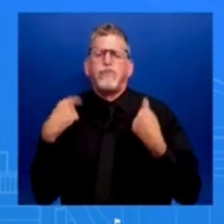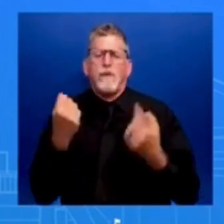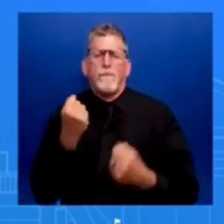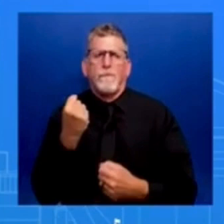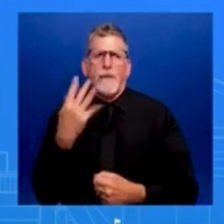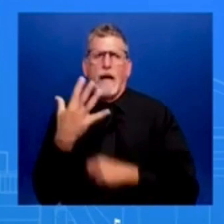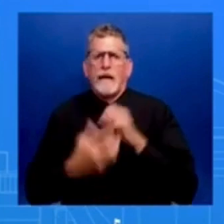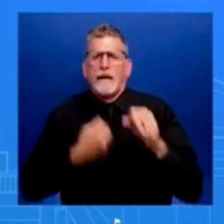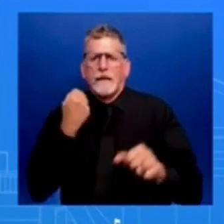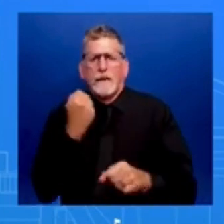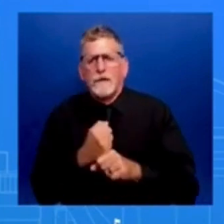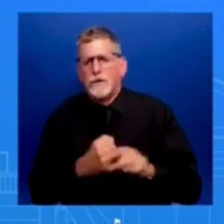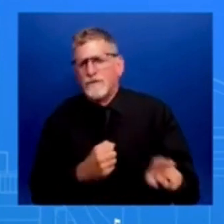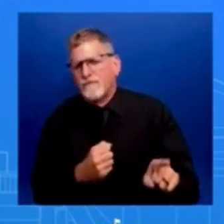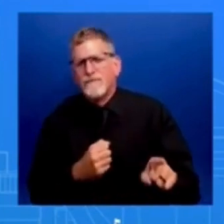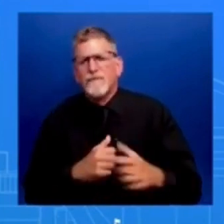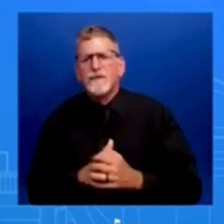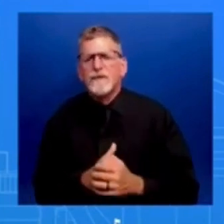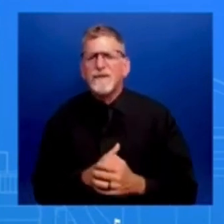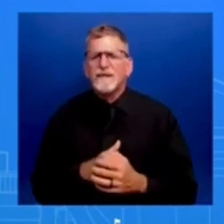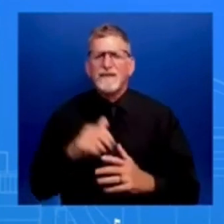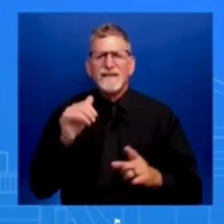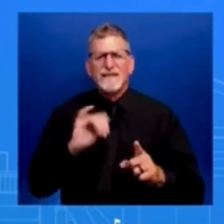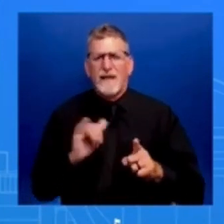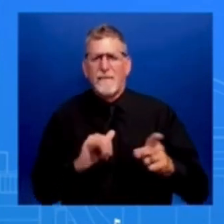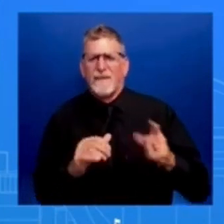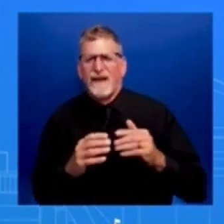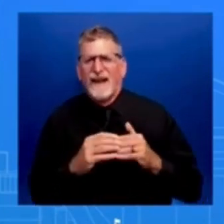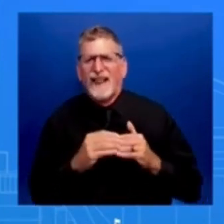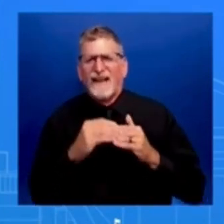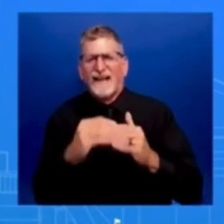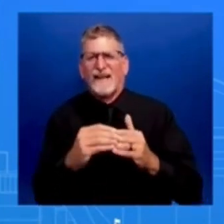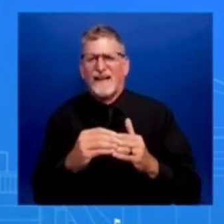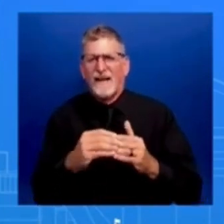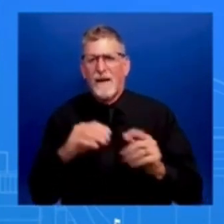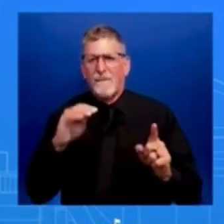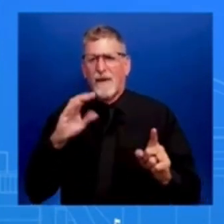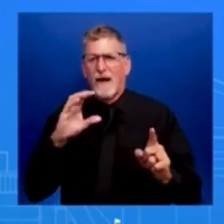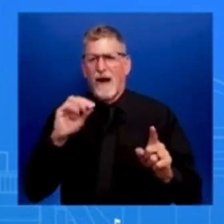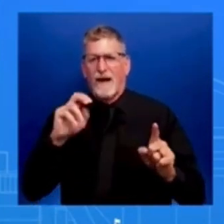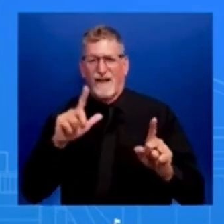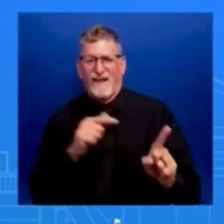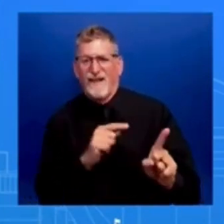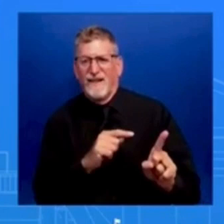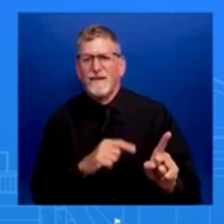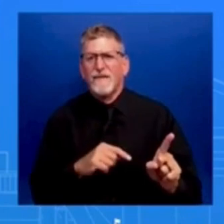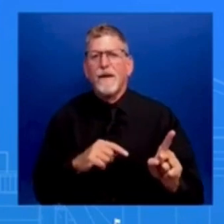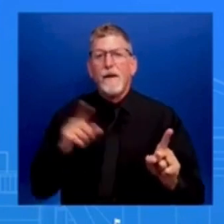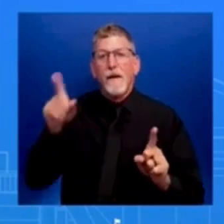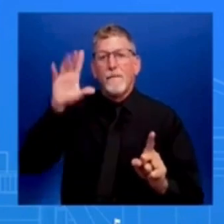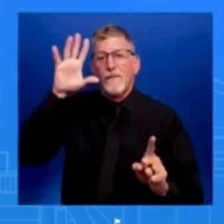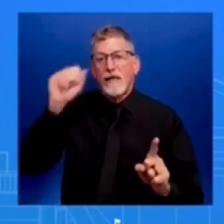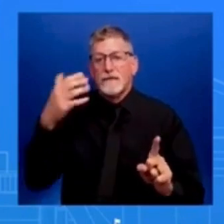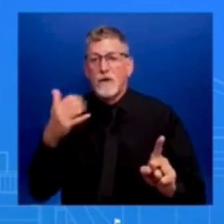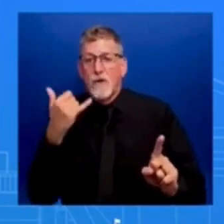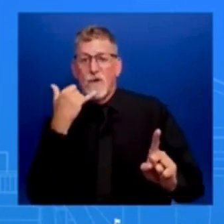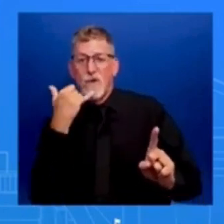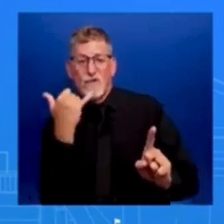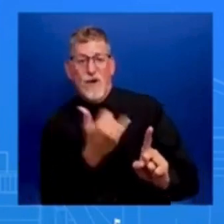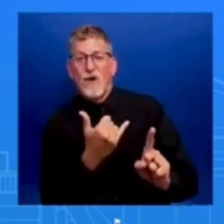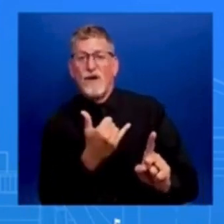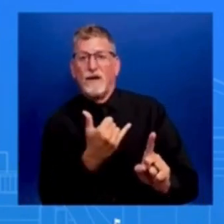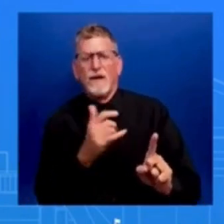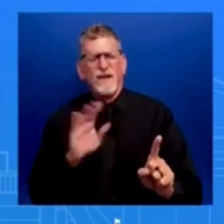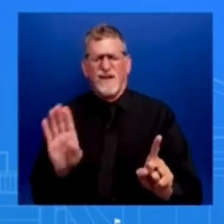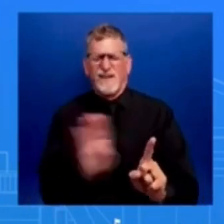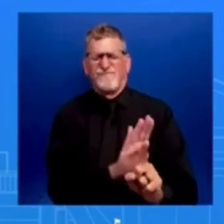mentioned, the president called him yesterday. I'm just not going to go into details on that conversation. As you know, and we say